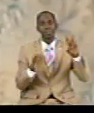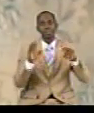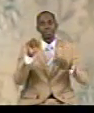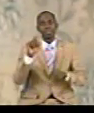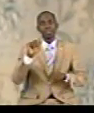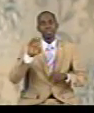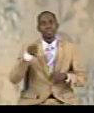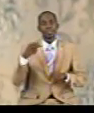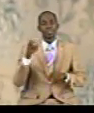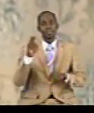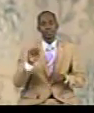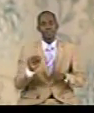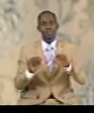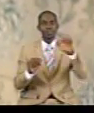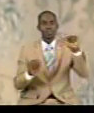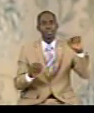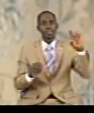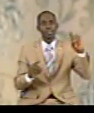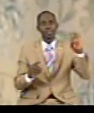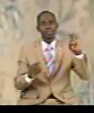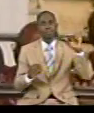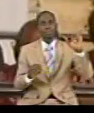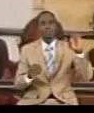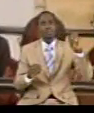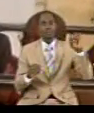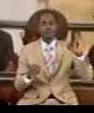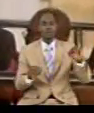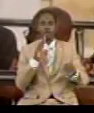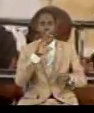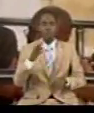Adeyemi. You are welcome, sir.